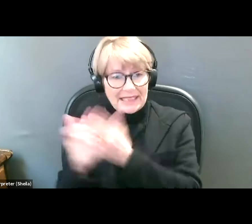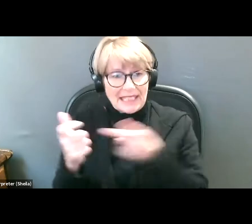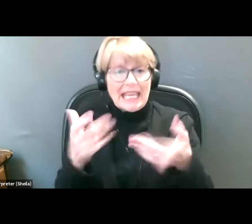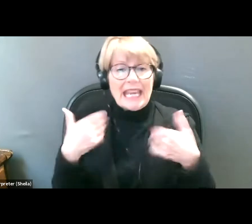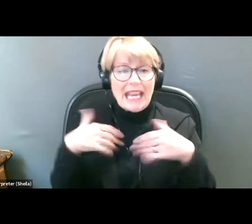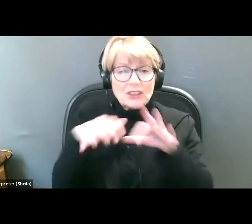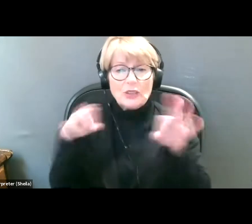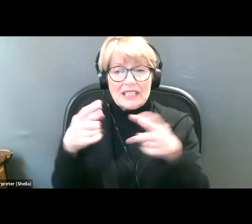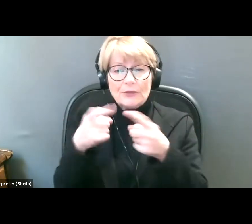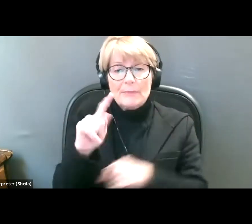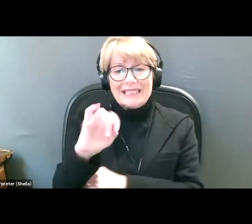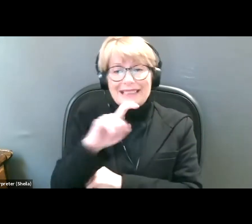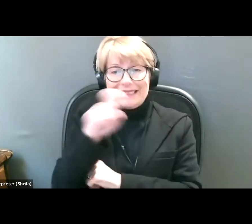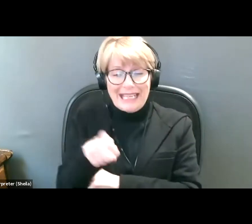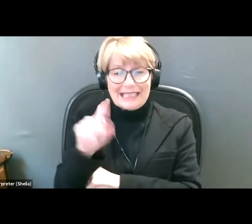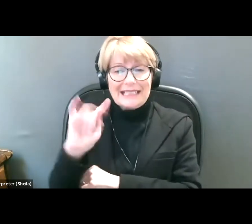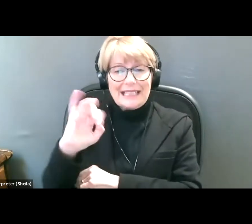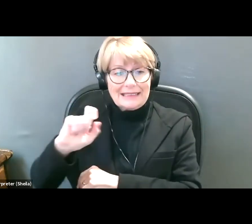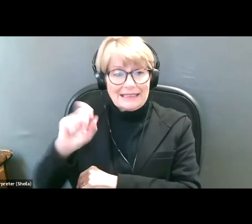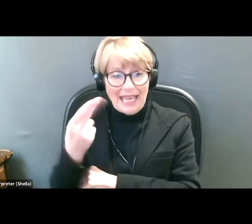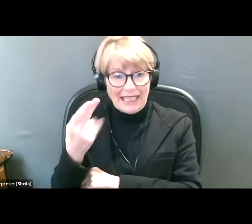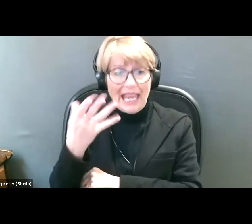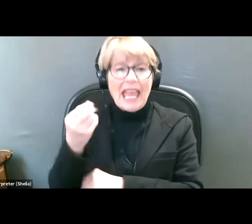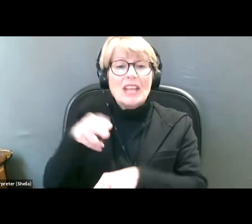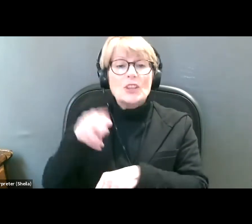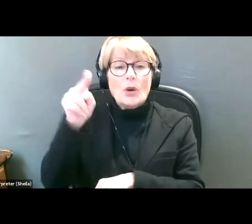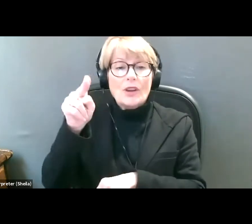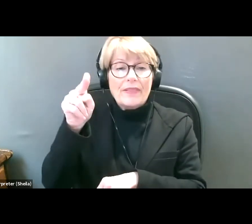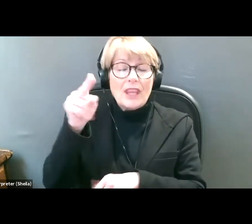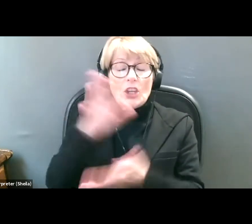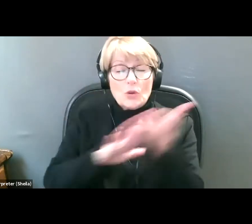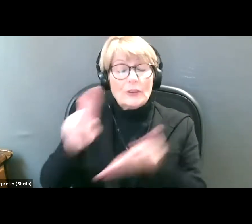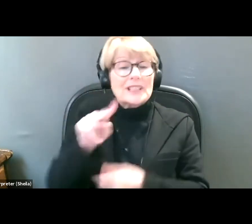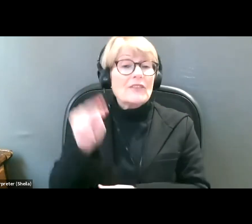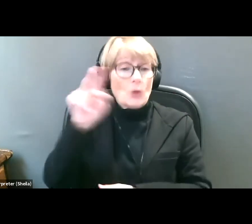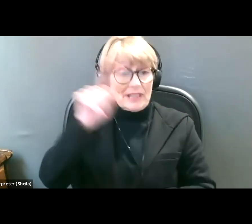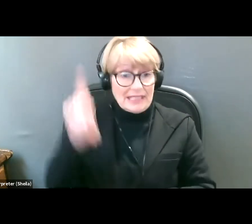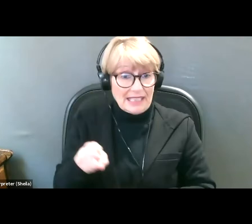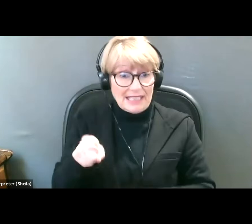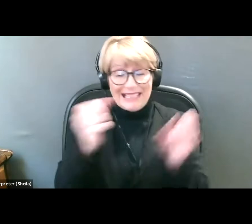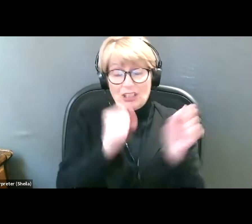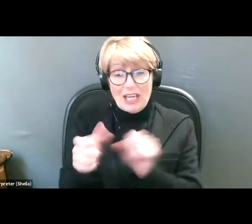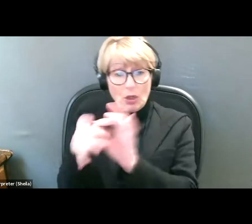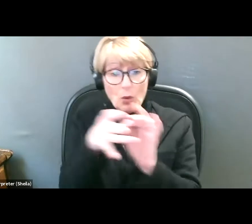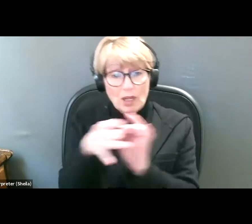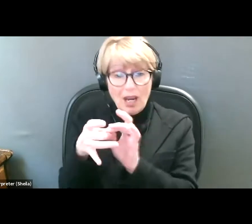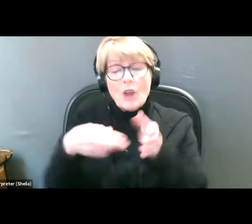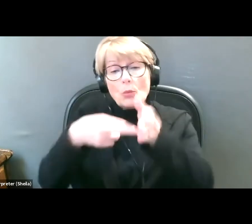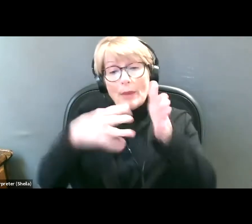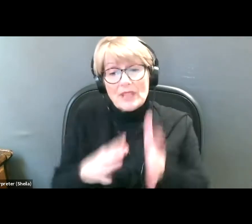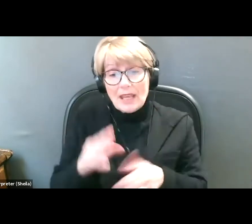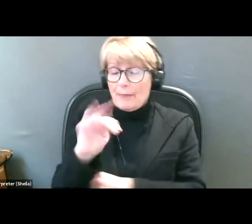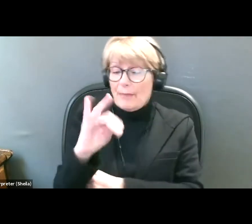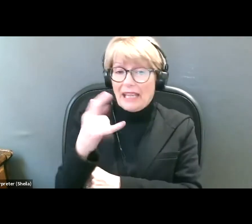from the University of North Texas. As the strategy coordinator of Representable, Michael